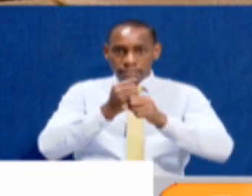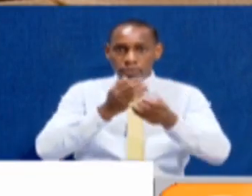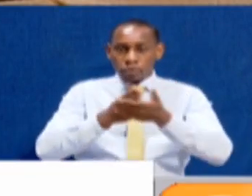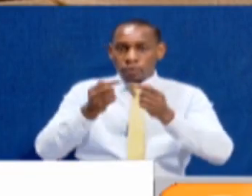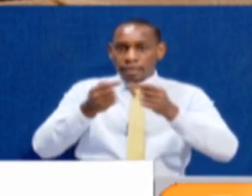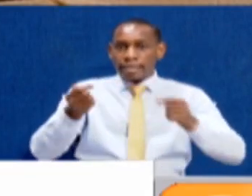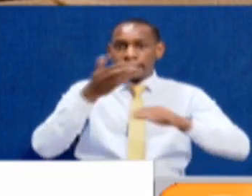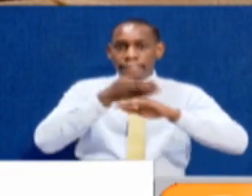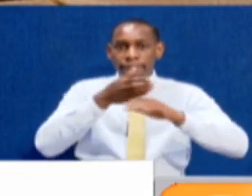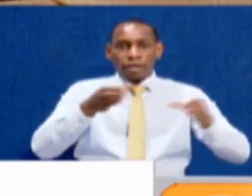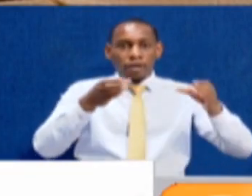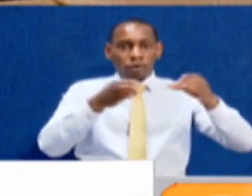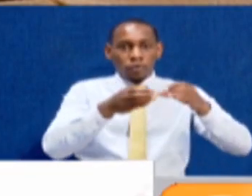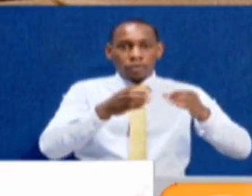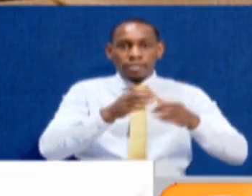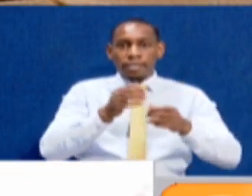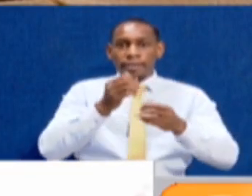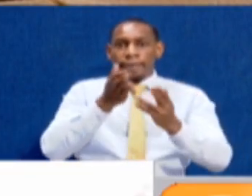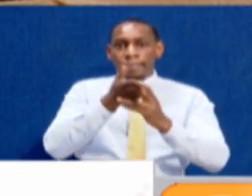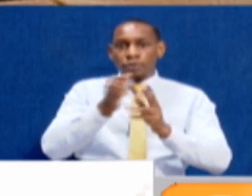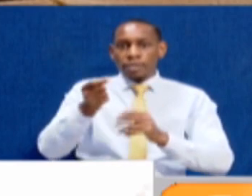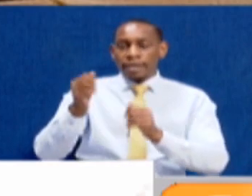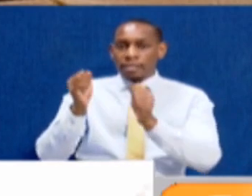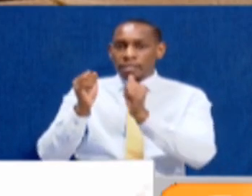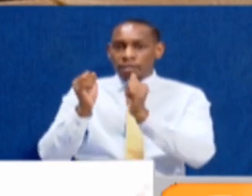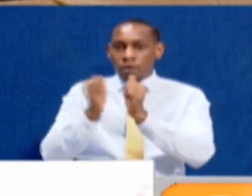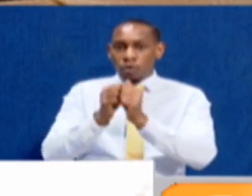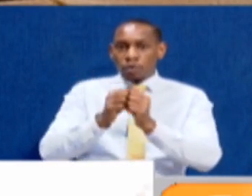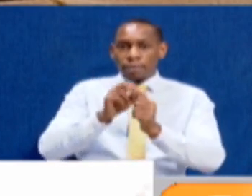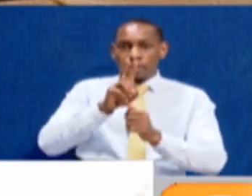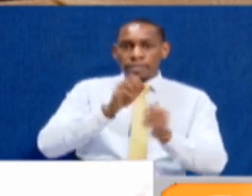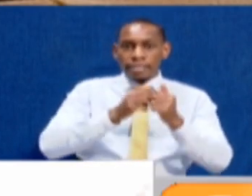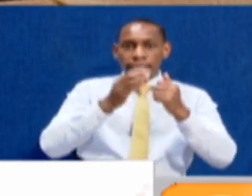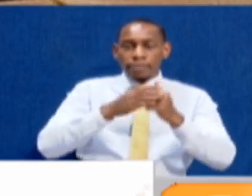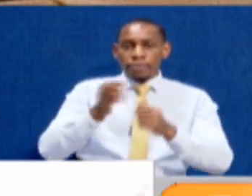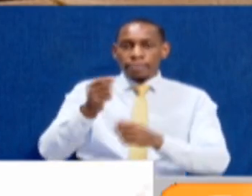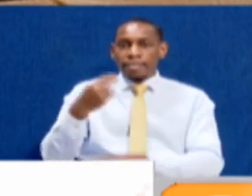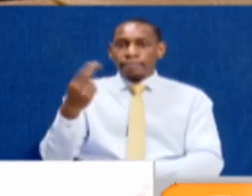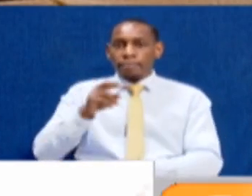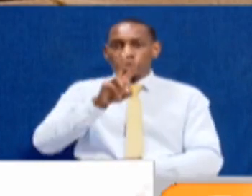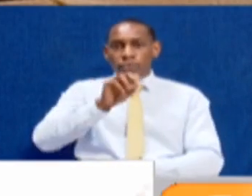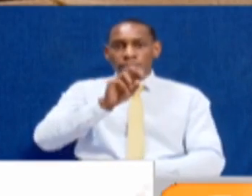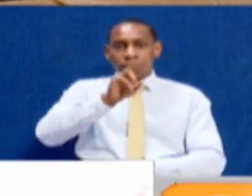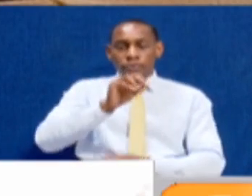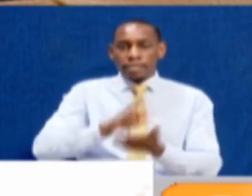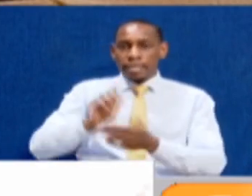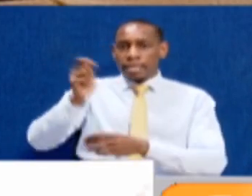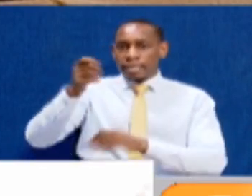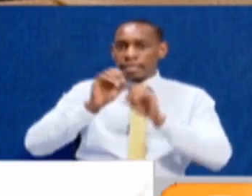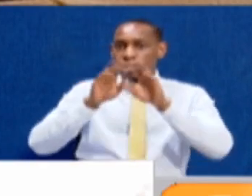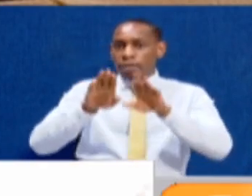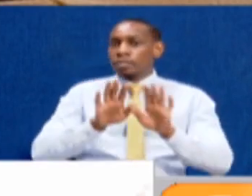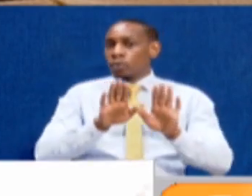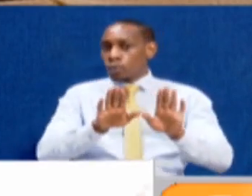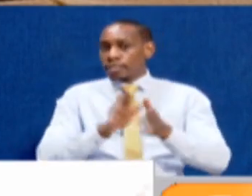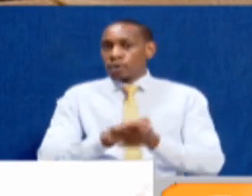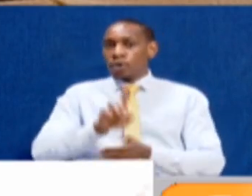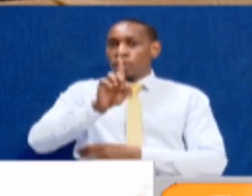by the Anti-Counterfeit Authority, carried out between October 2019 and February 2020, Kenya lost, get